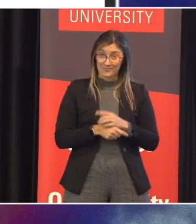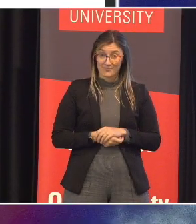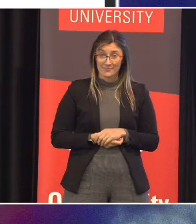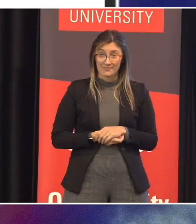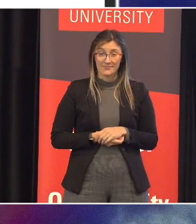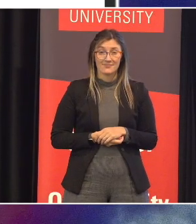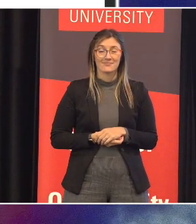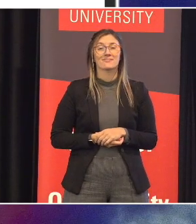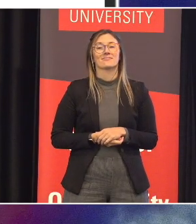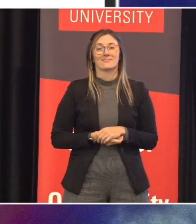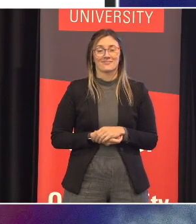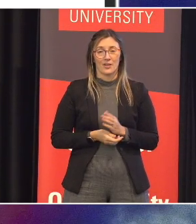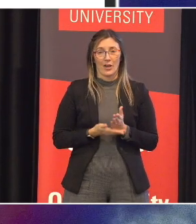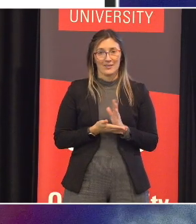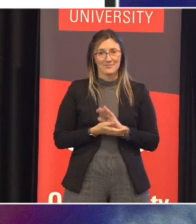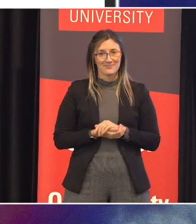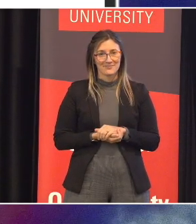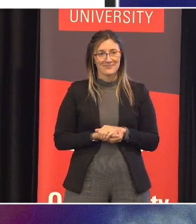All right.